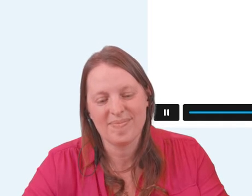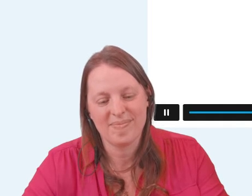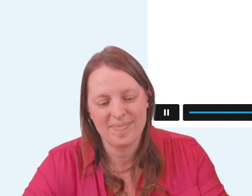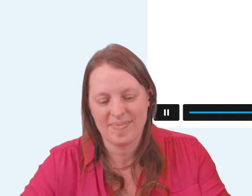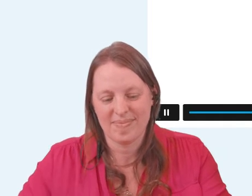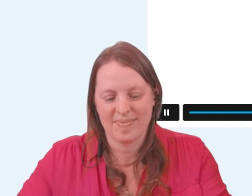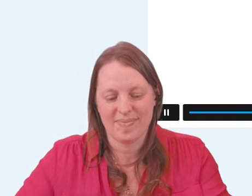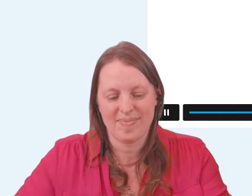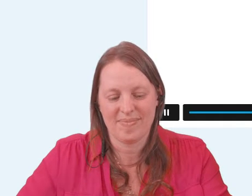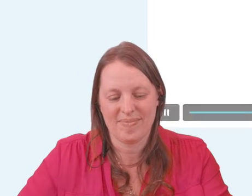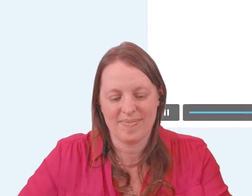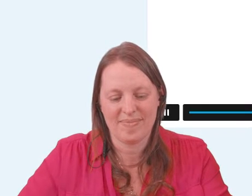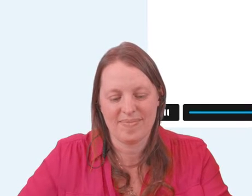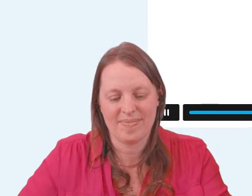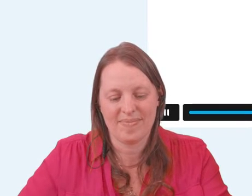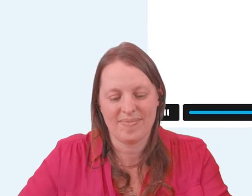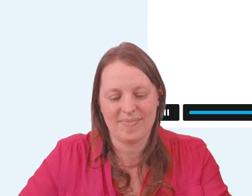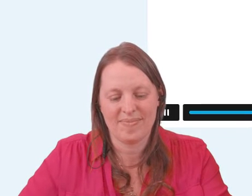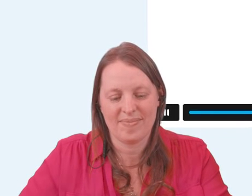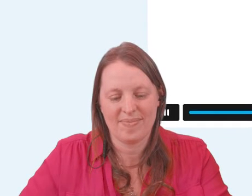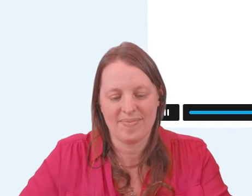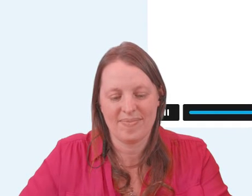here.